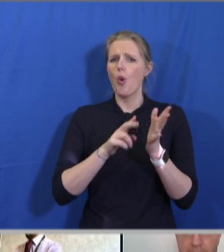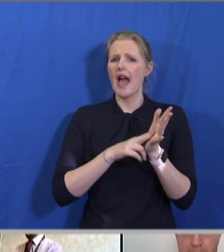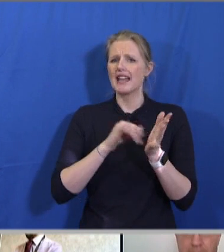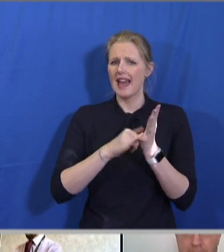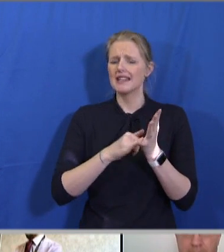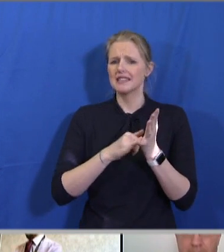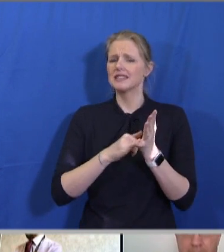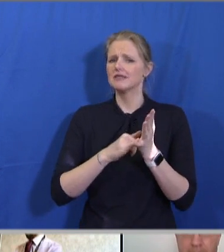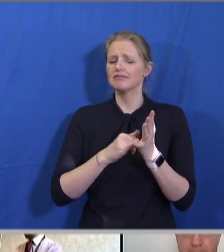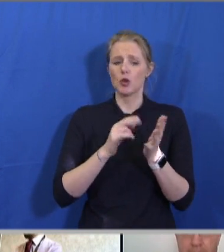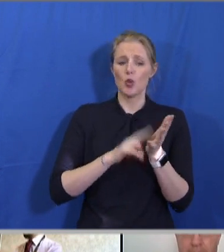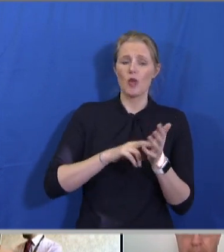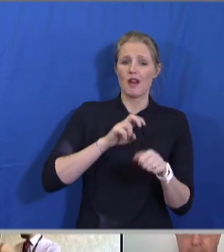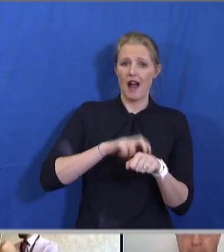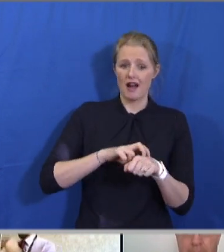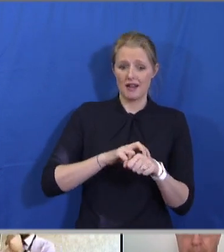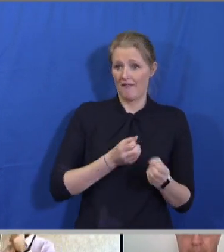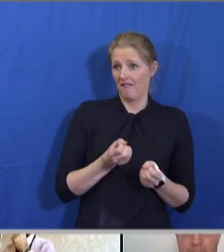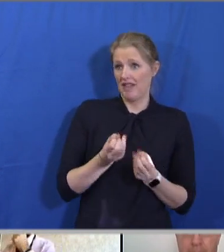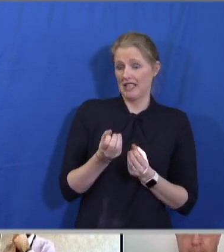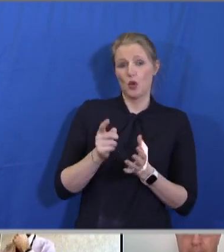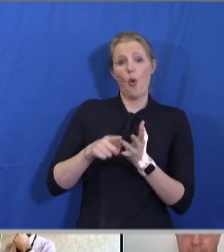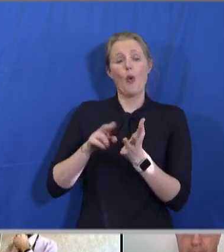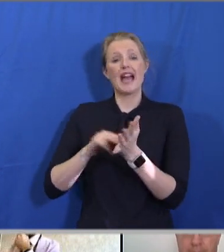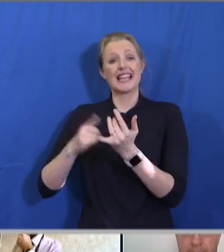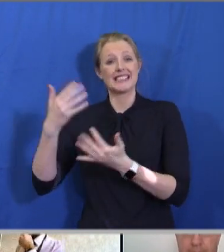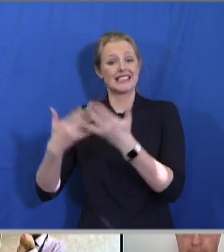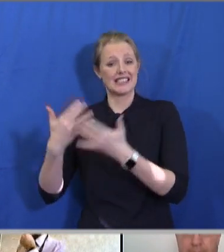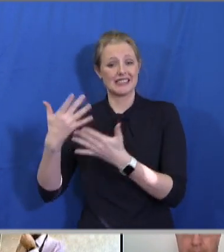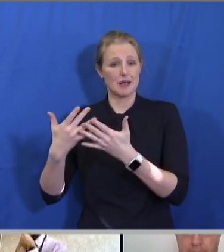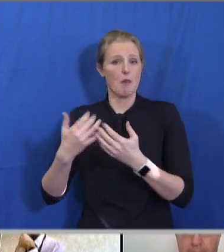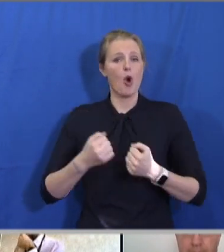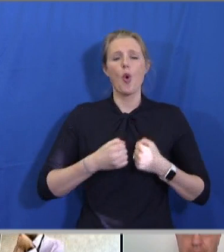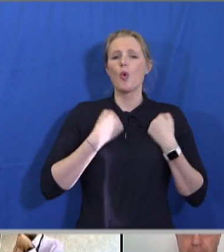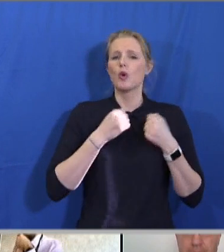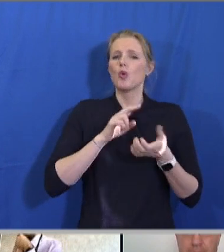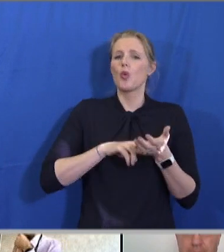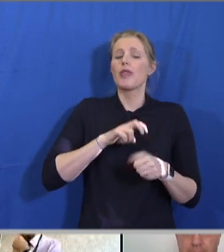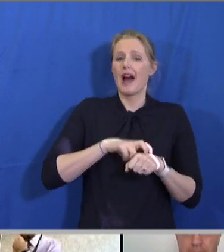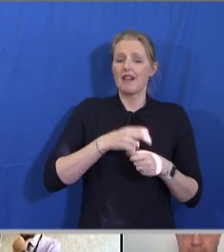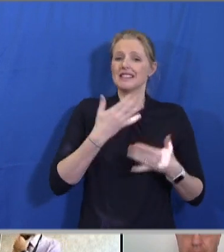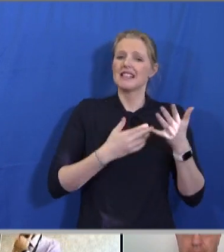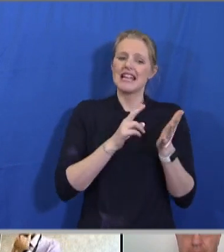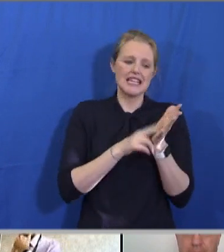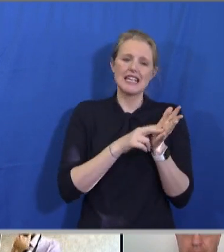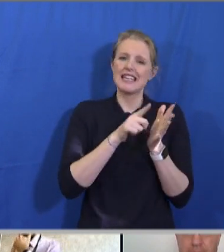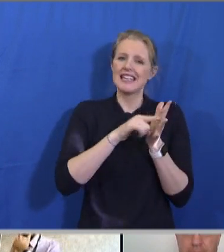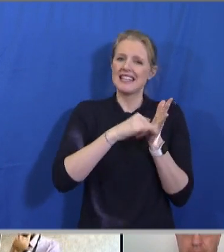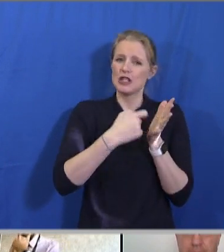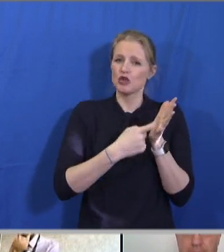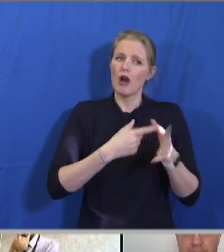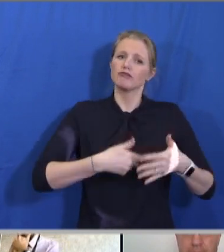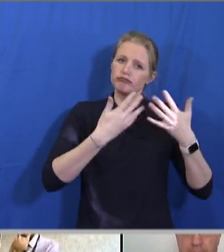feeds into the ONS statistics as well, but our own statistical research here in the Northern Ireland NISRA statistics that we produce as well.